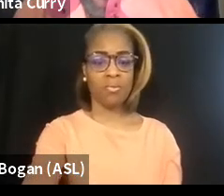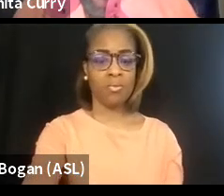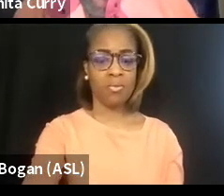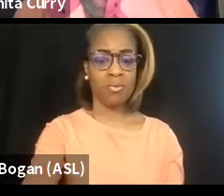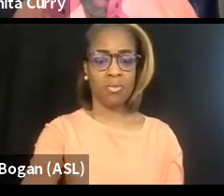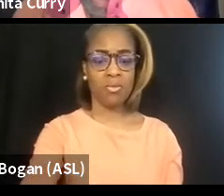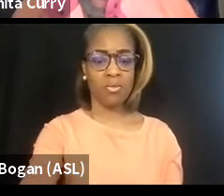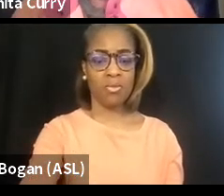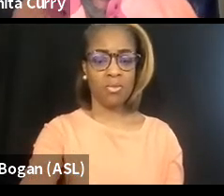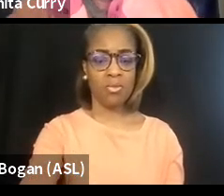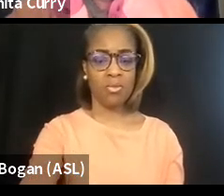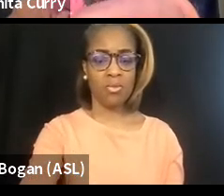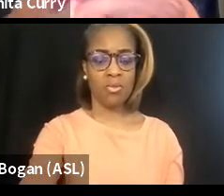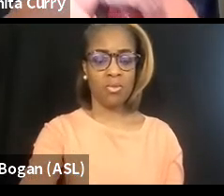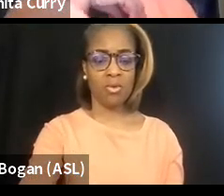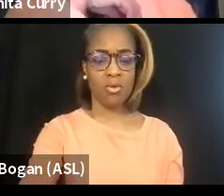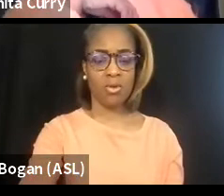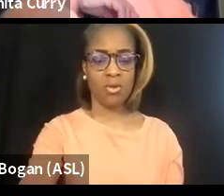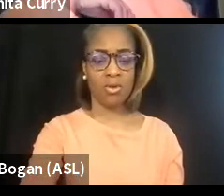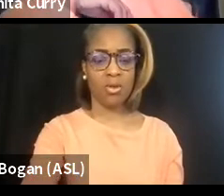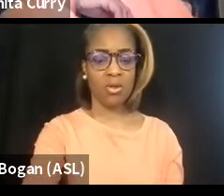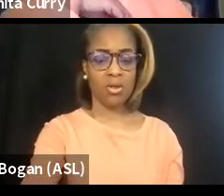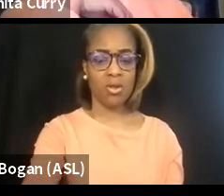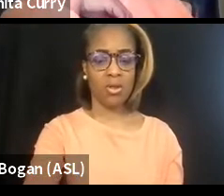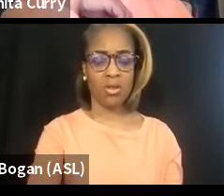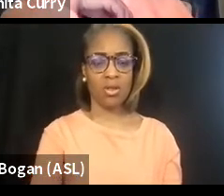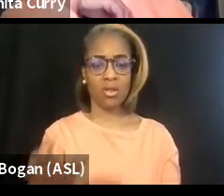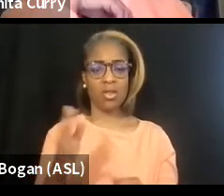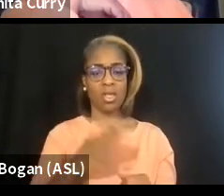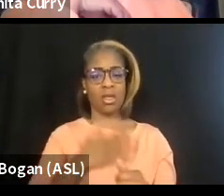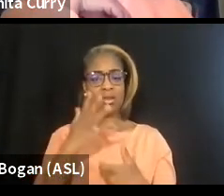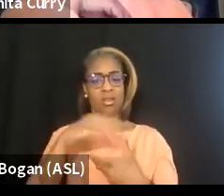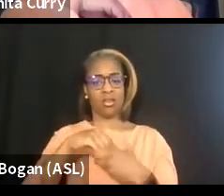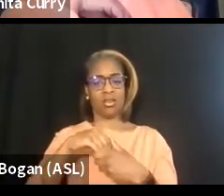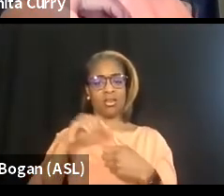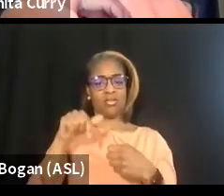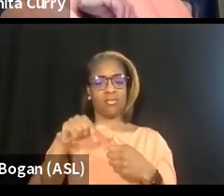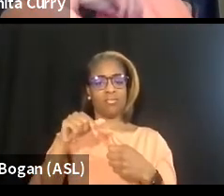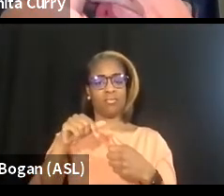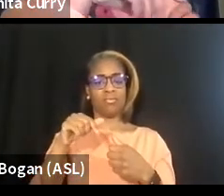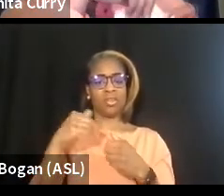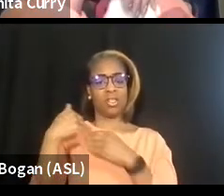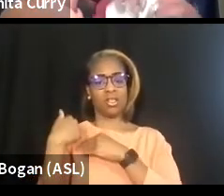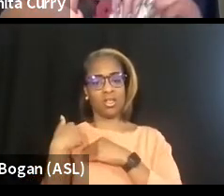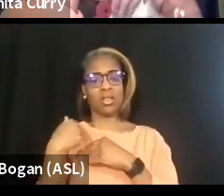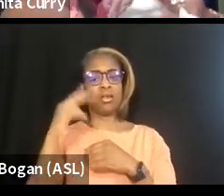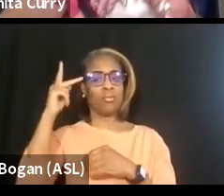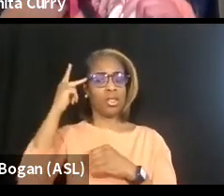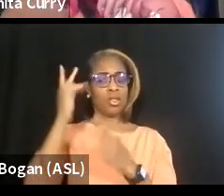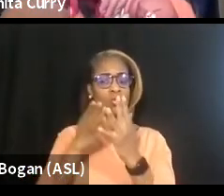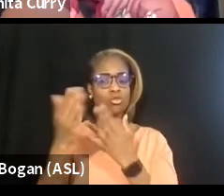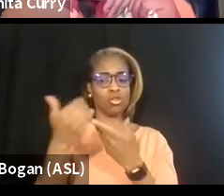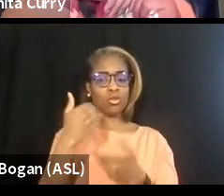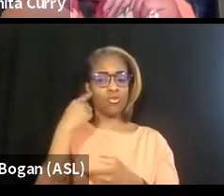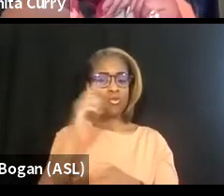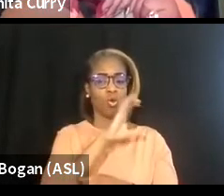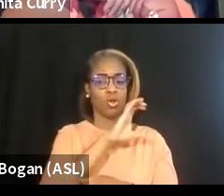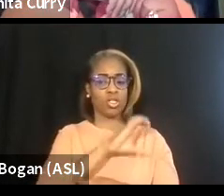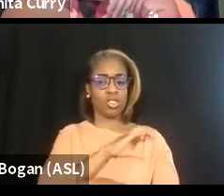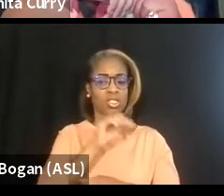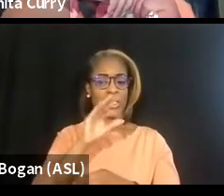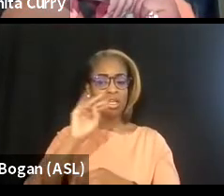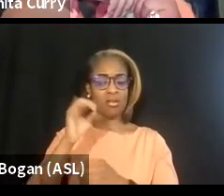to get the opportunity to be the speaker in front of this great example of political transparency and accountability for the citizens of Michigan. As a reminder, Proposal